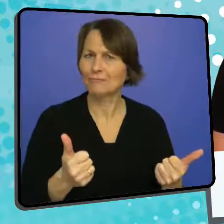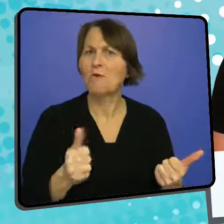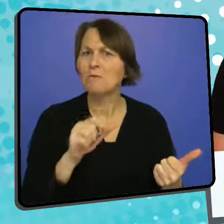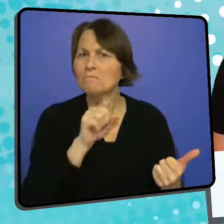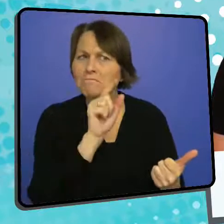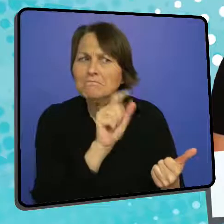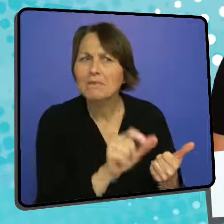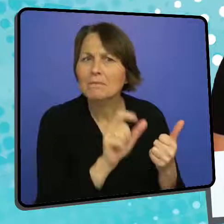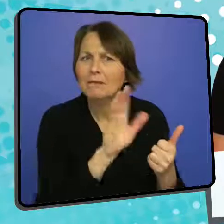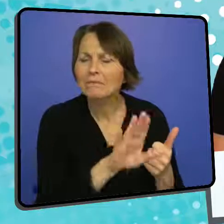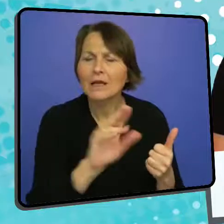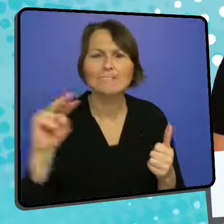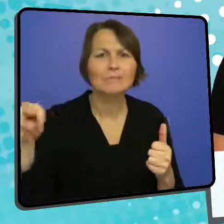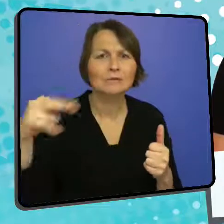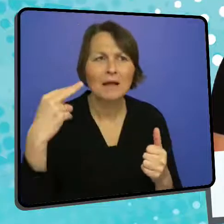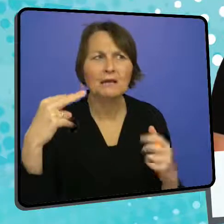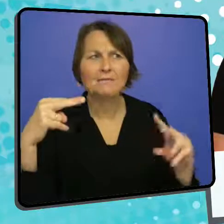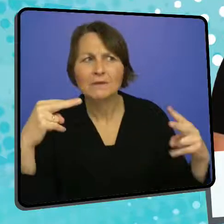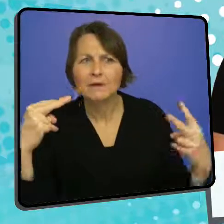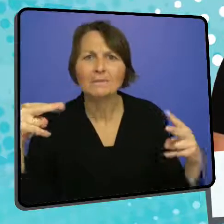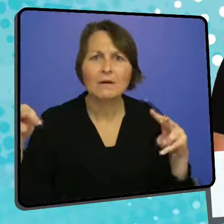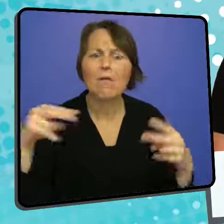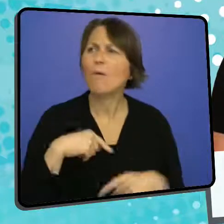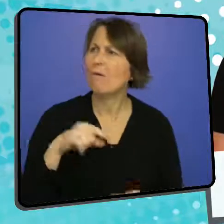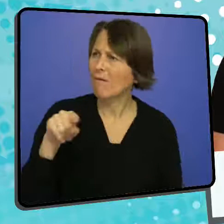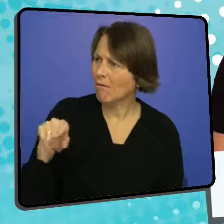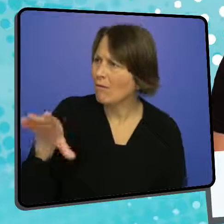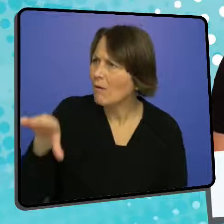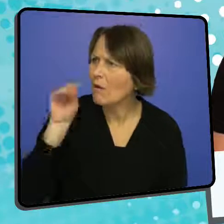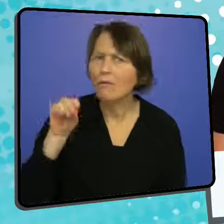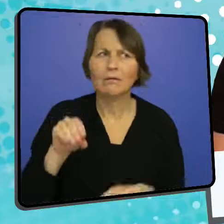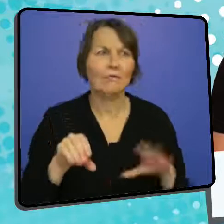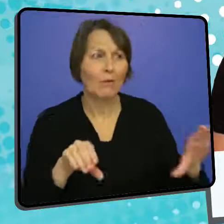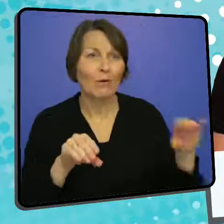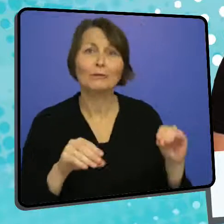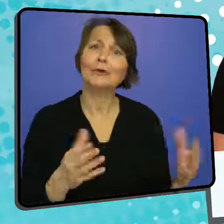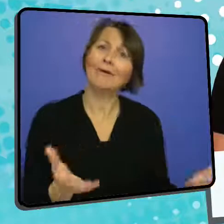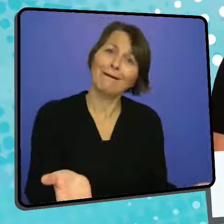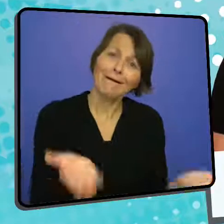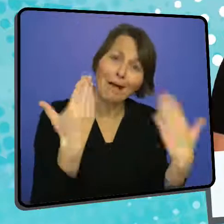different perspectives and how they learn and stuff like that. So please join us. It's